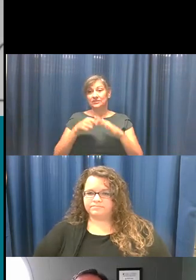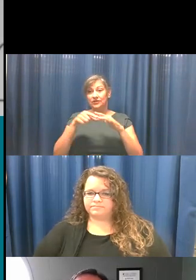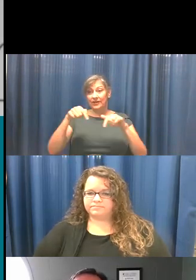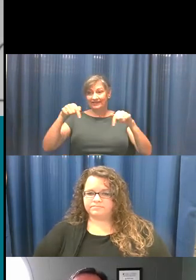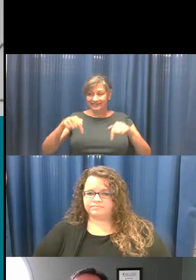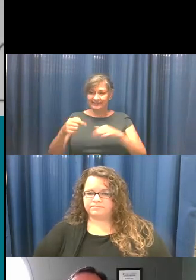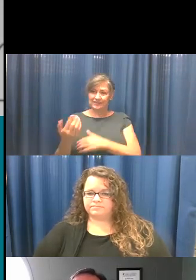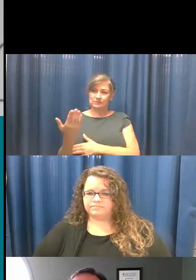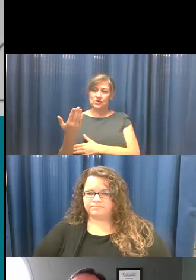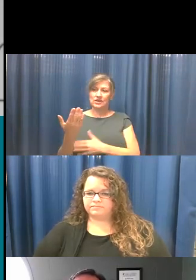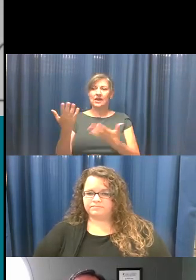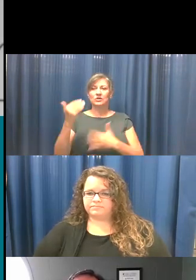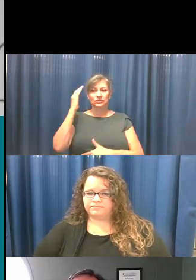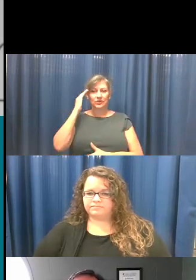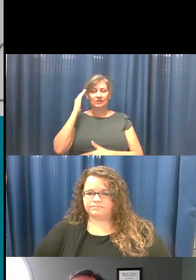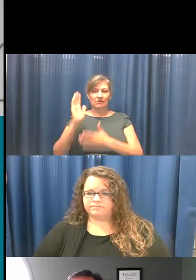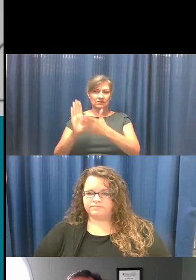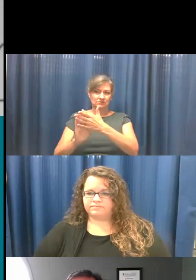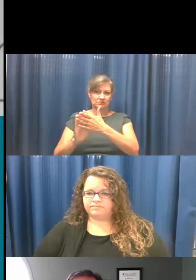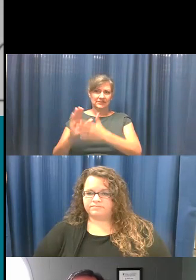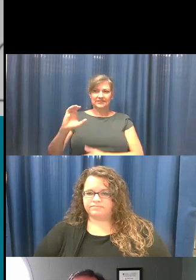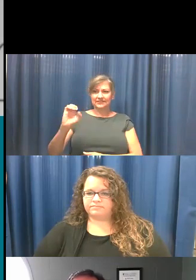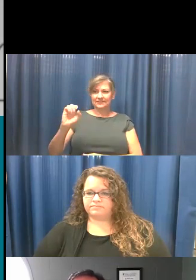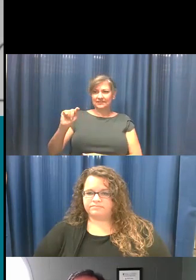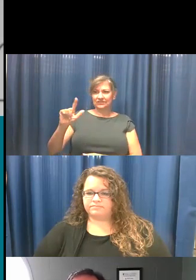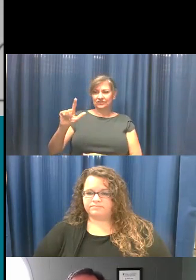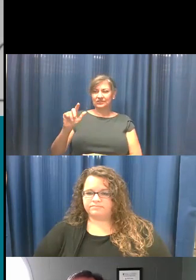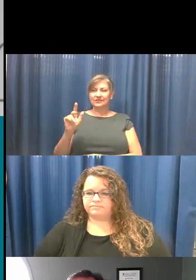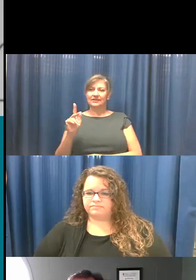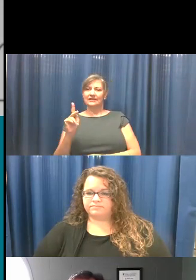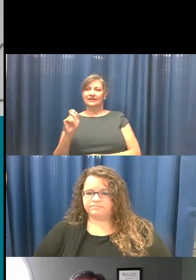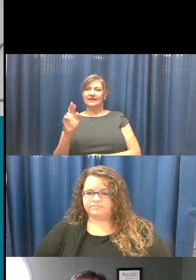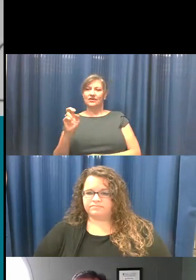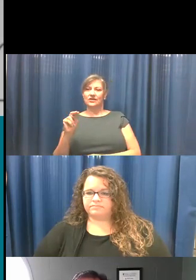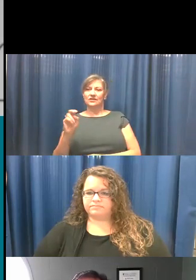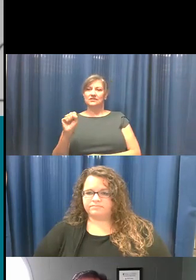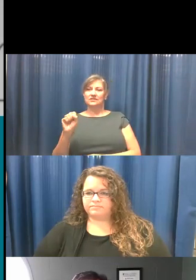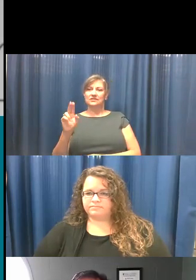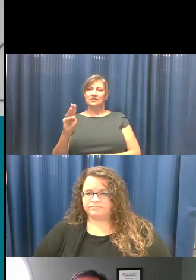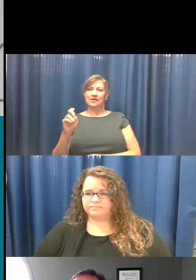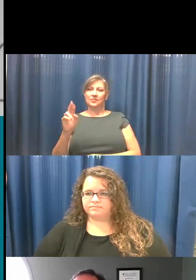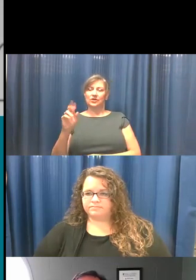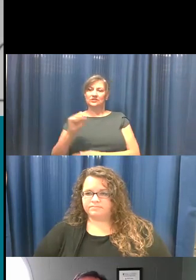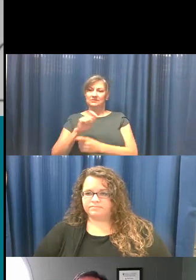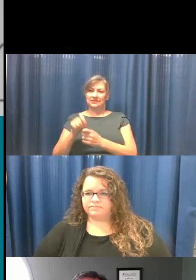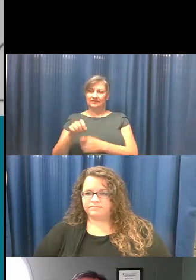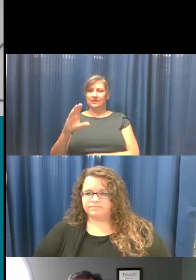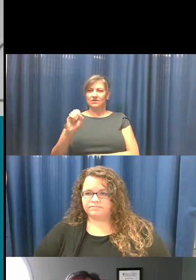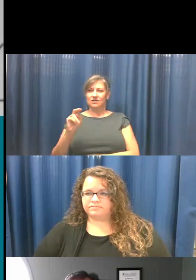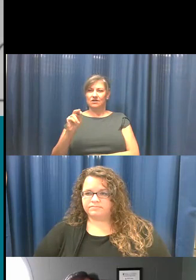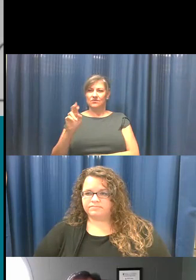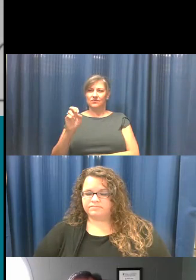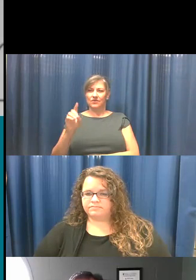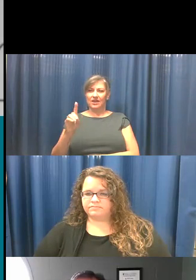to acknowledge Cedal and Karen Summerson in particular, but Conrad Martin,